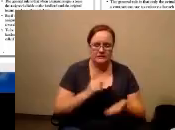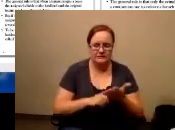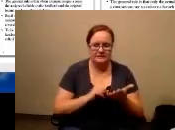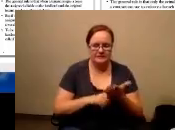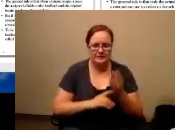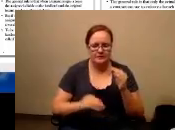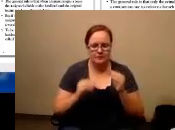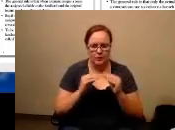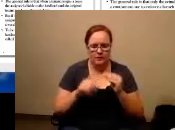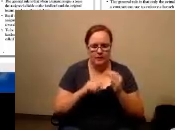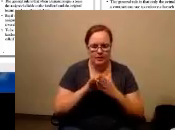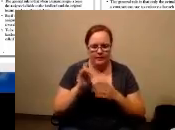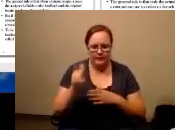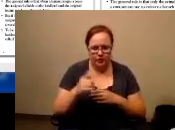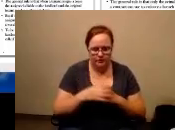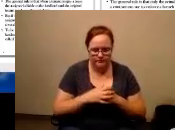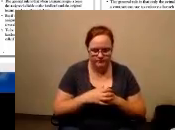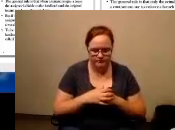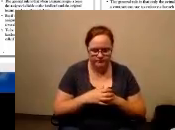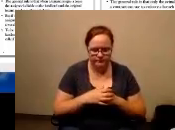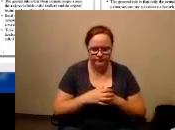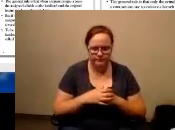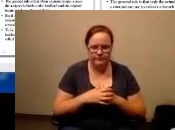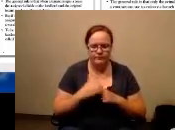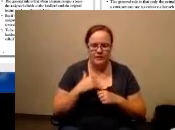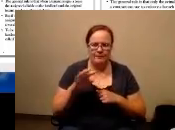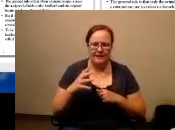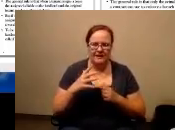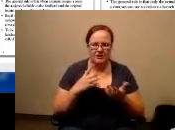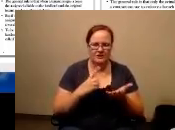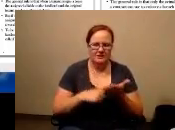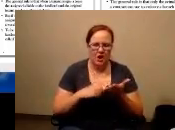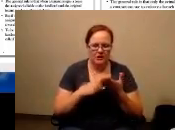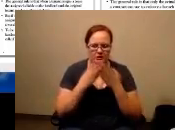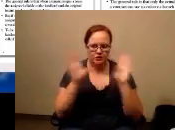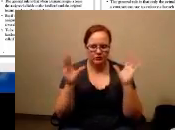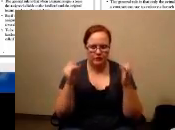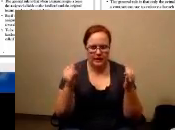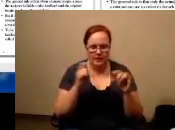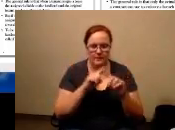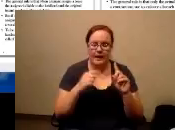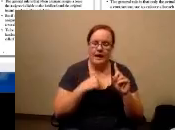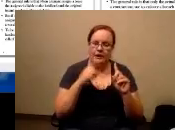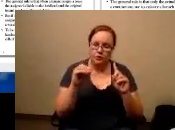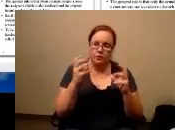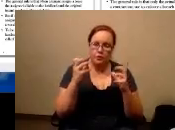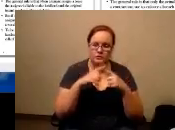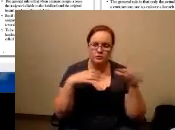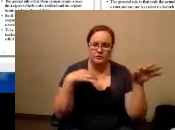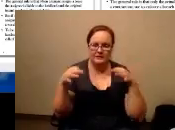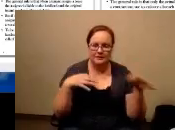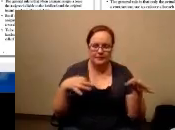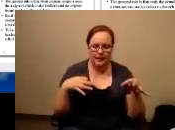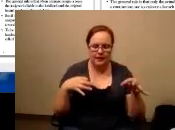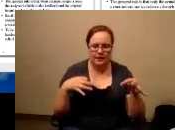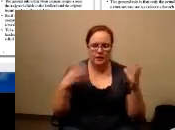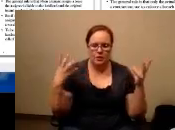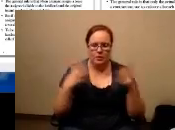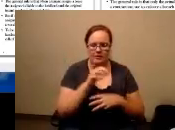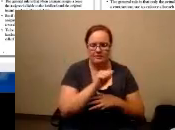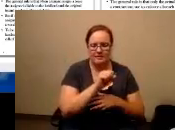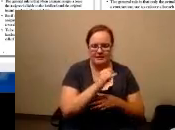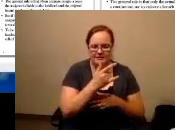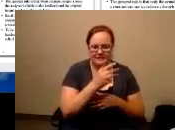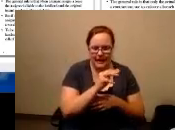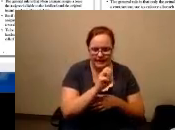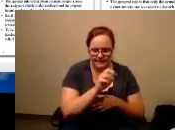bit about it later. So I'm going to kind of just talk in general terms right now, but I do want to explain what an assignment is of